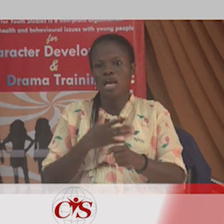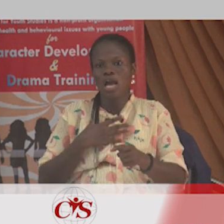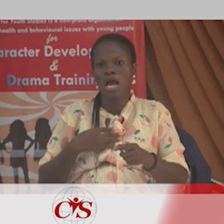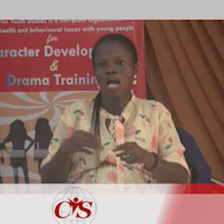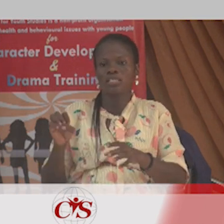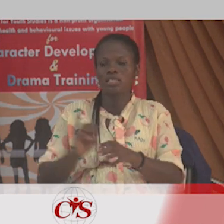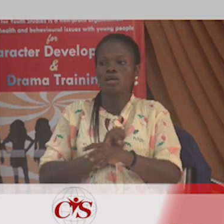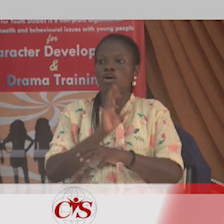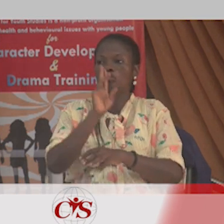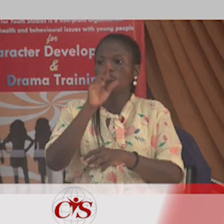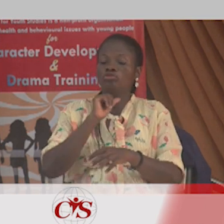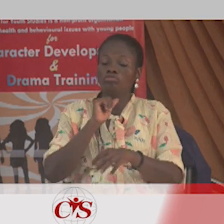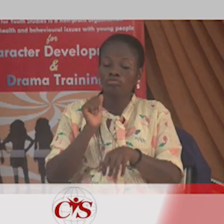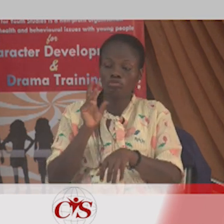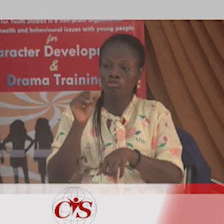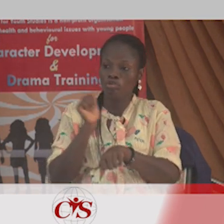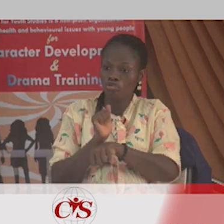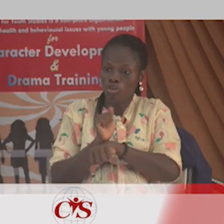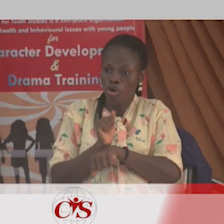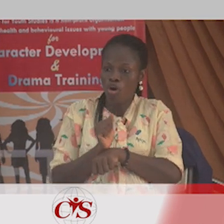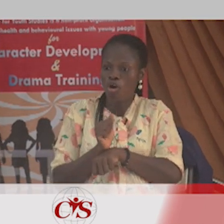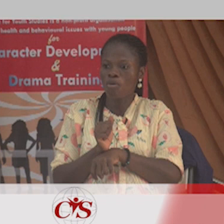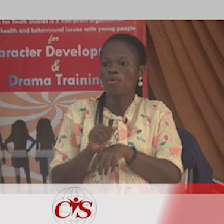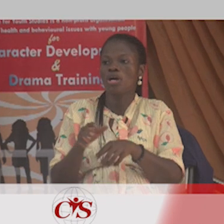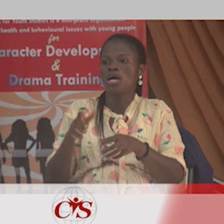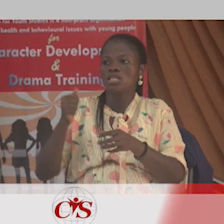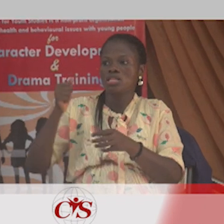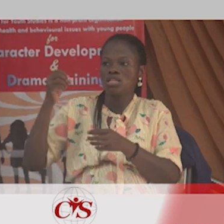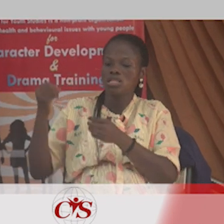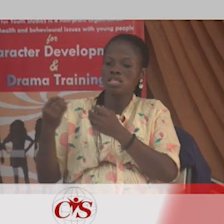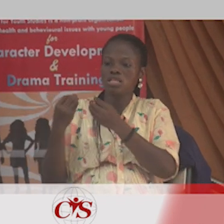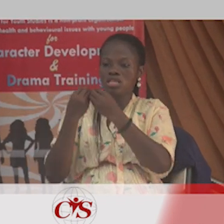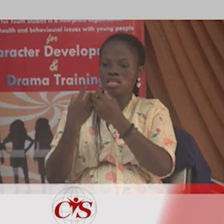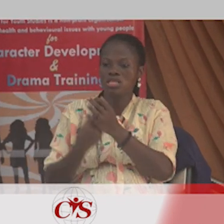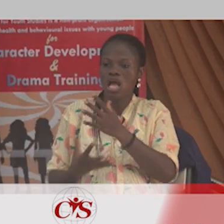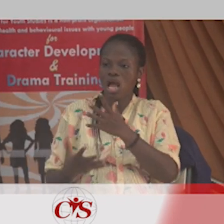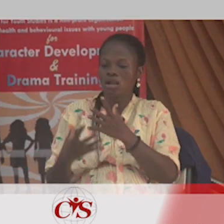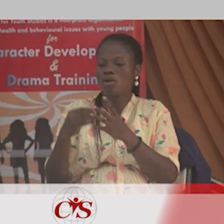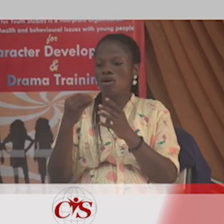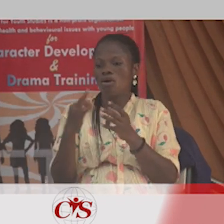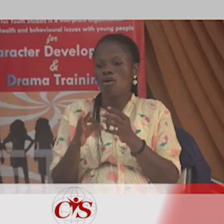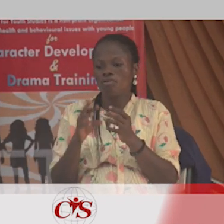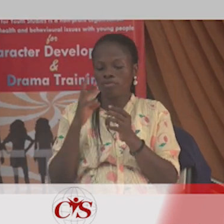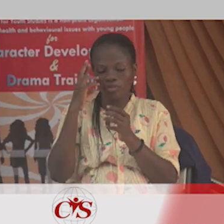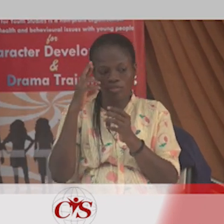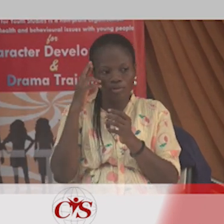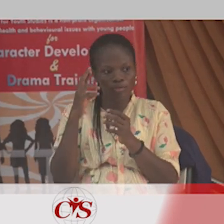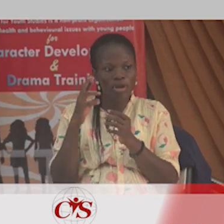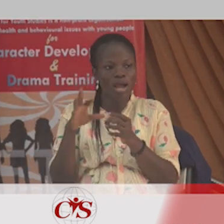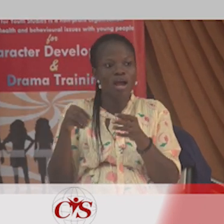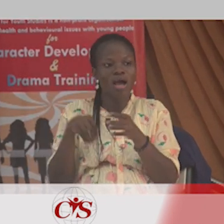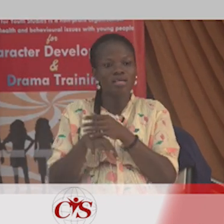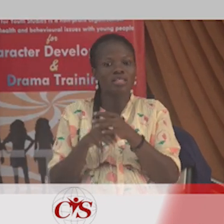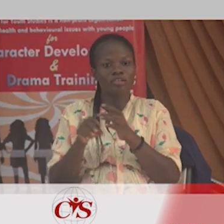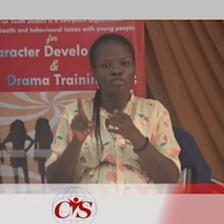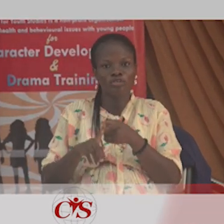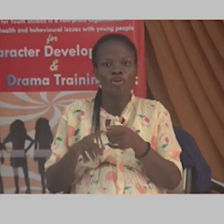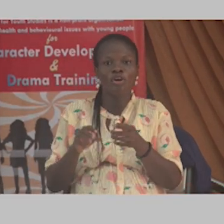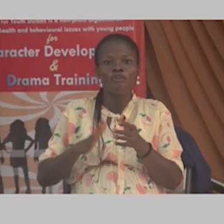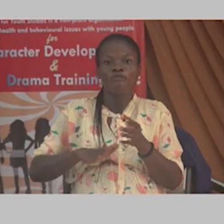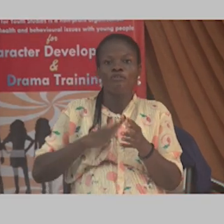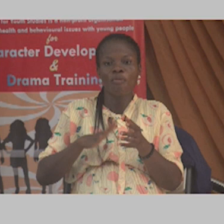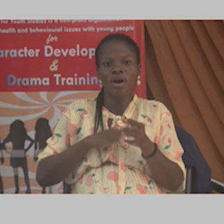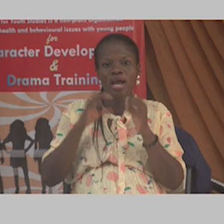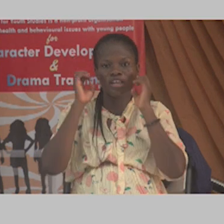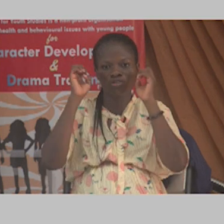them. Lack of reasonable accommodation to ensure access to formal education and training,